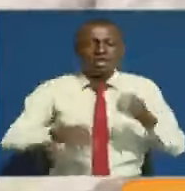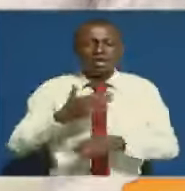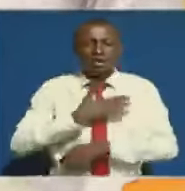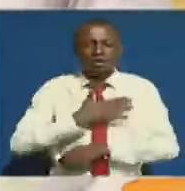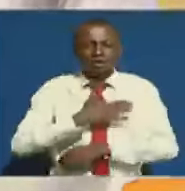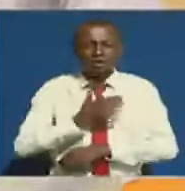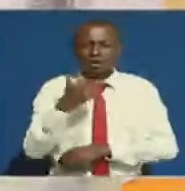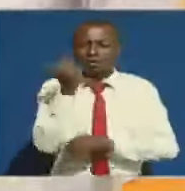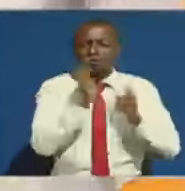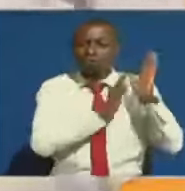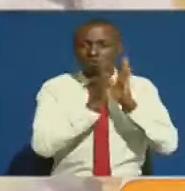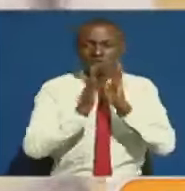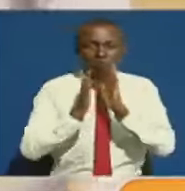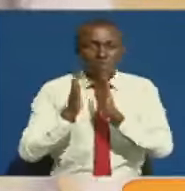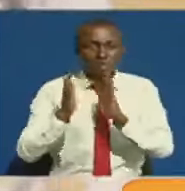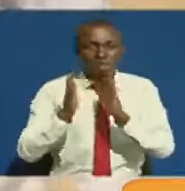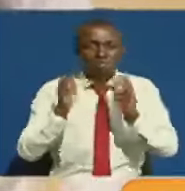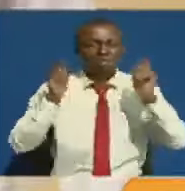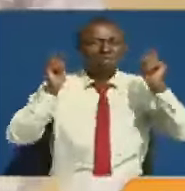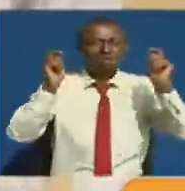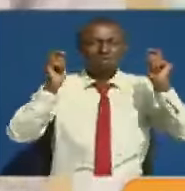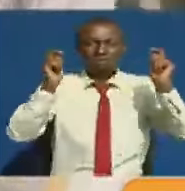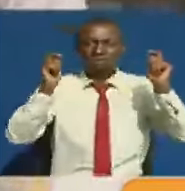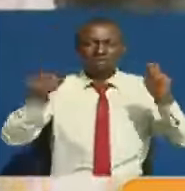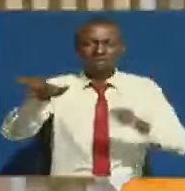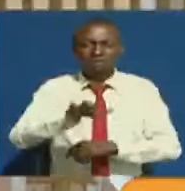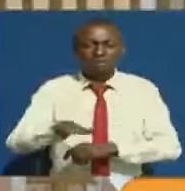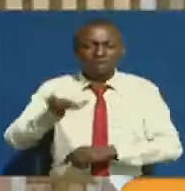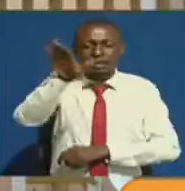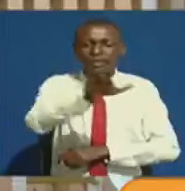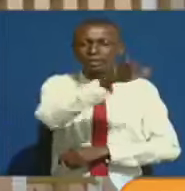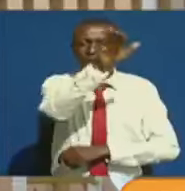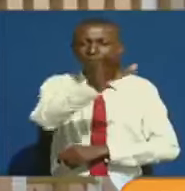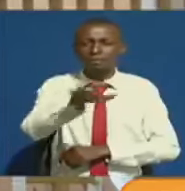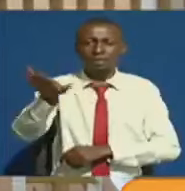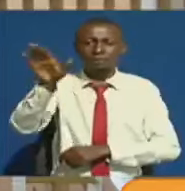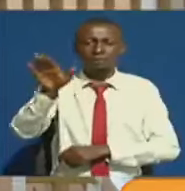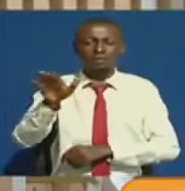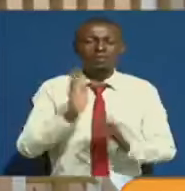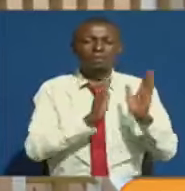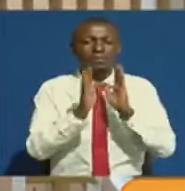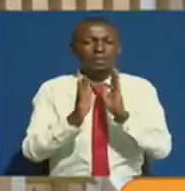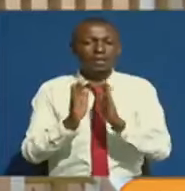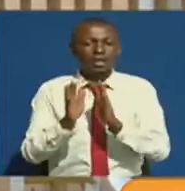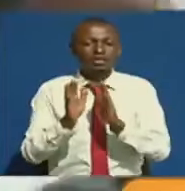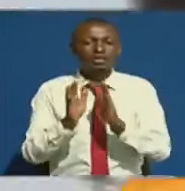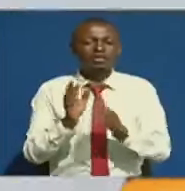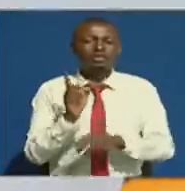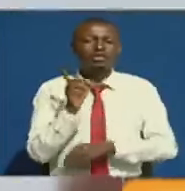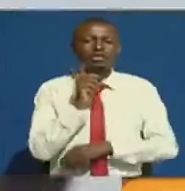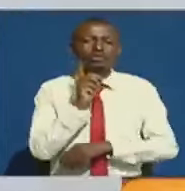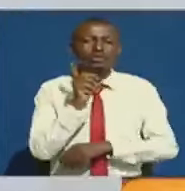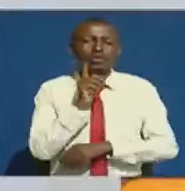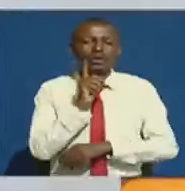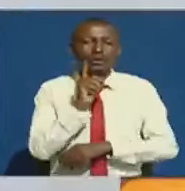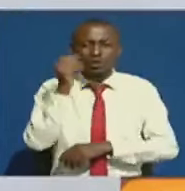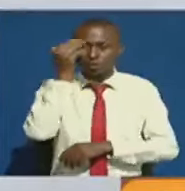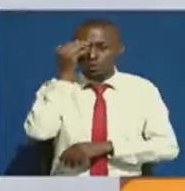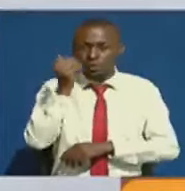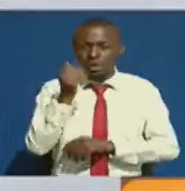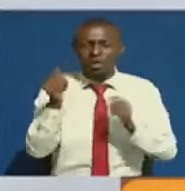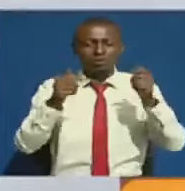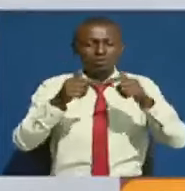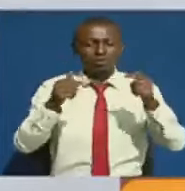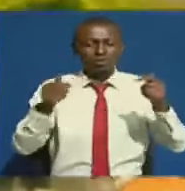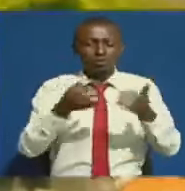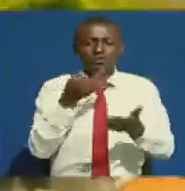Organizers of the Occupy Parliament demonstrations scheduled on Tuesday to protest against the Finance Bill